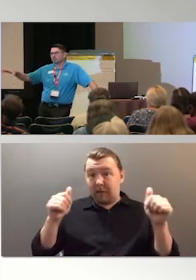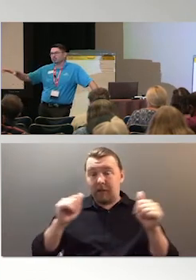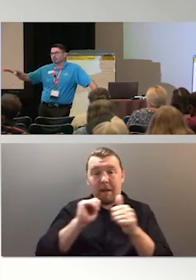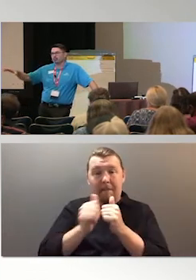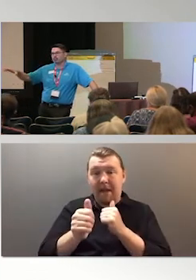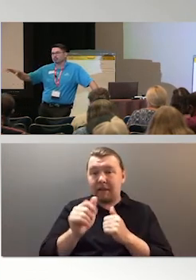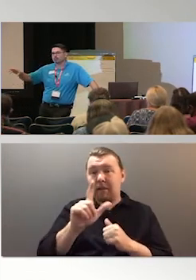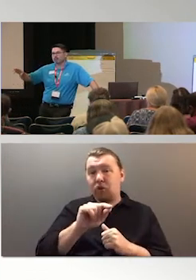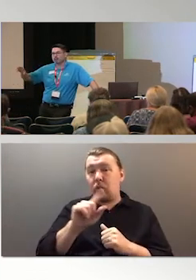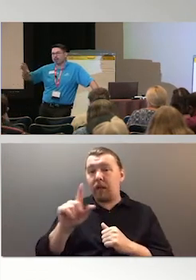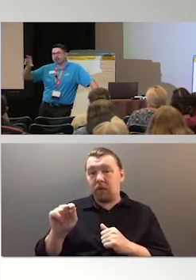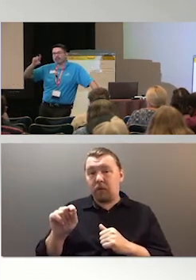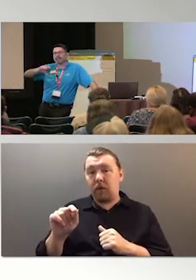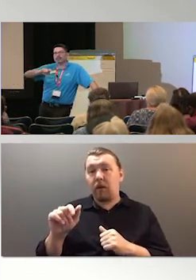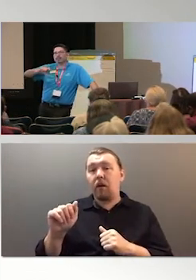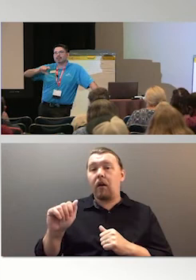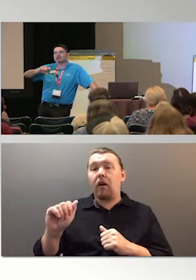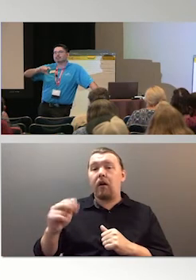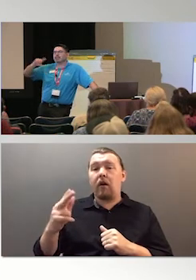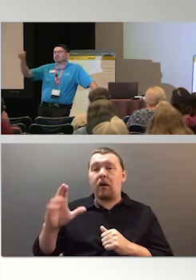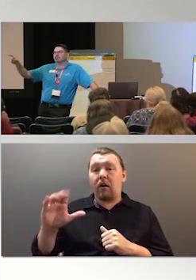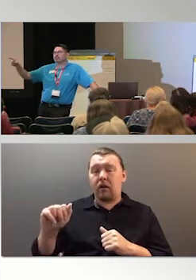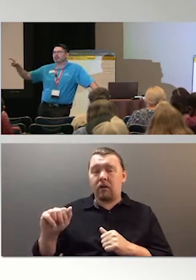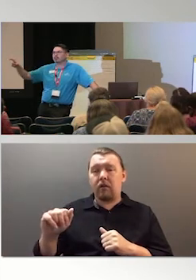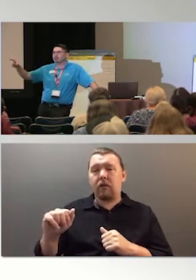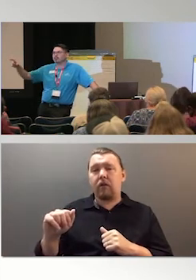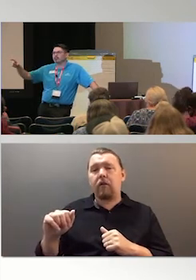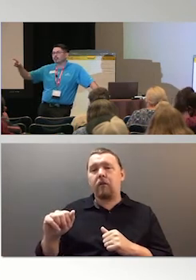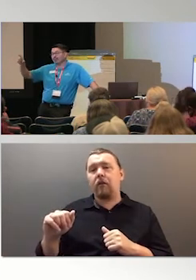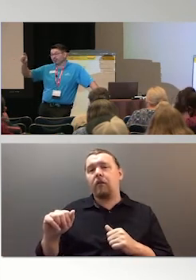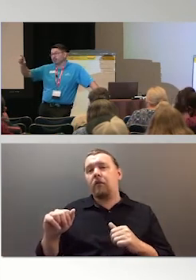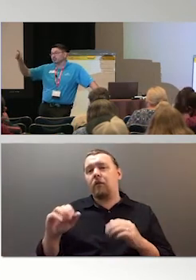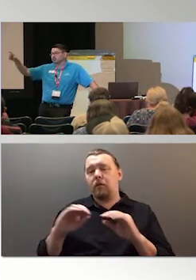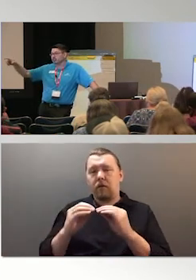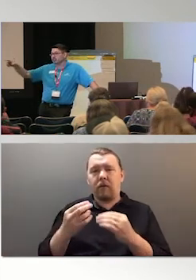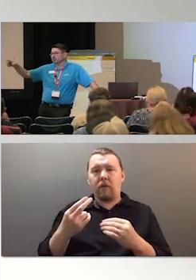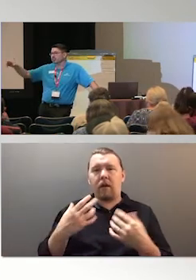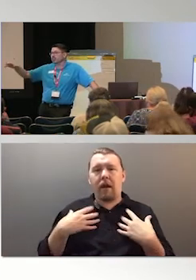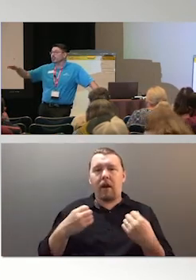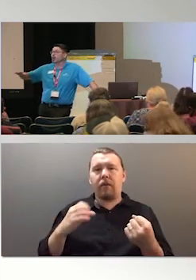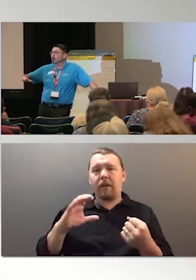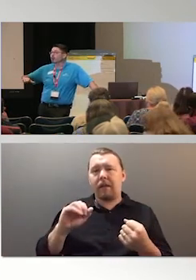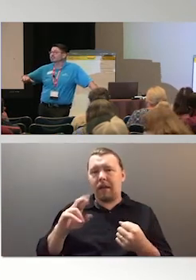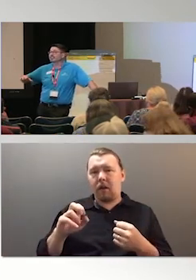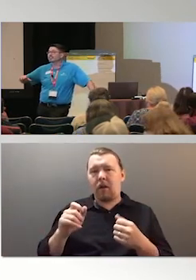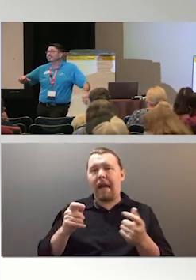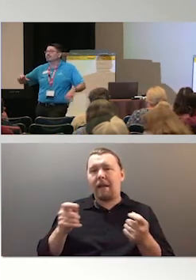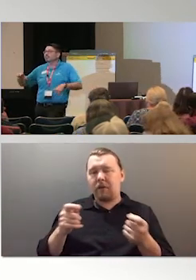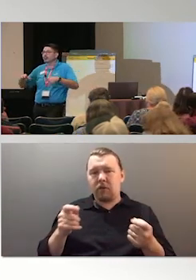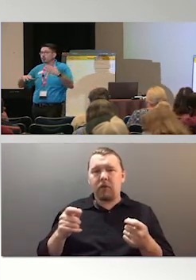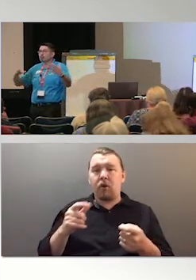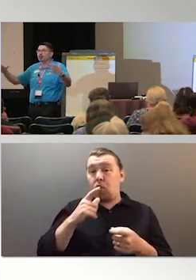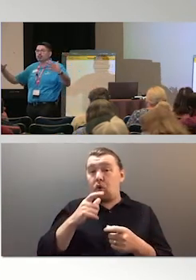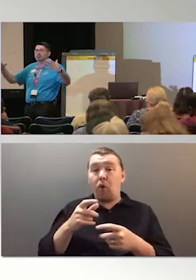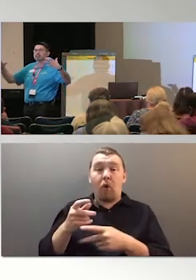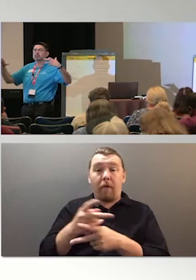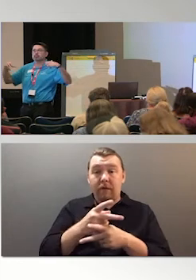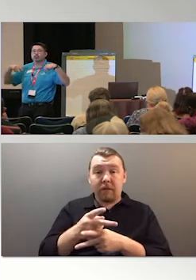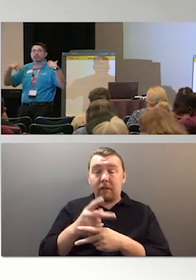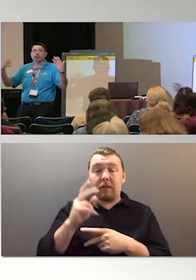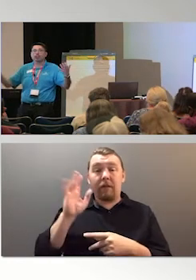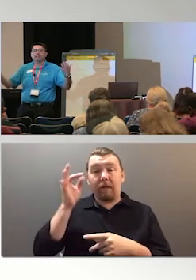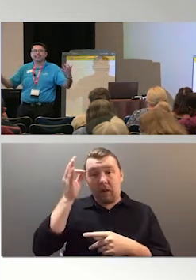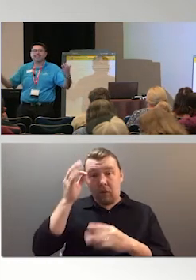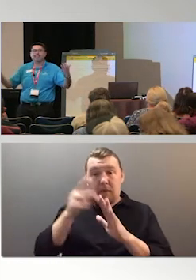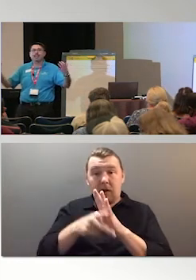it in 2020. ACA had basically the Agency for Health Care Administration that oversees the federal policies for